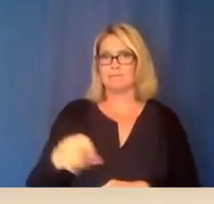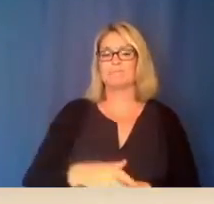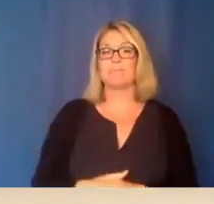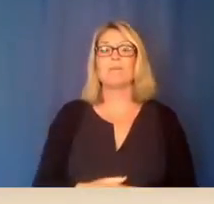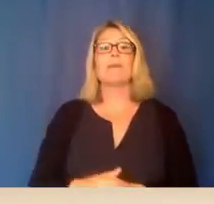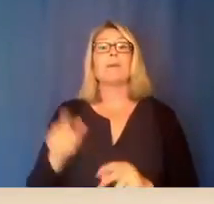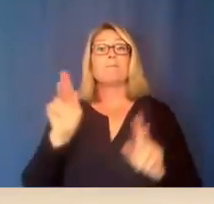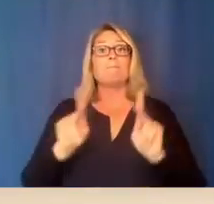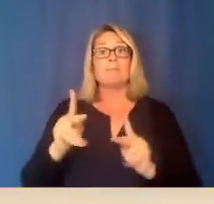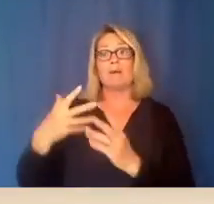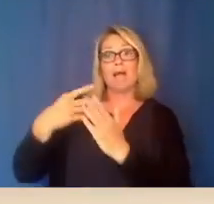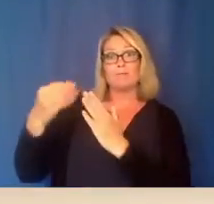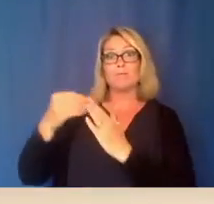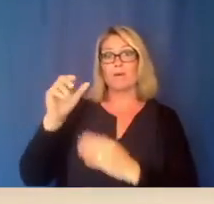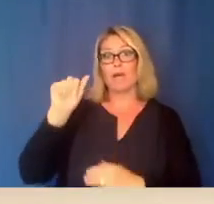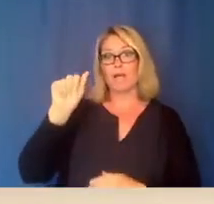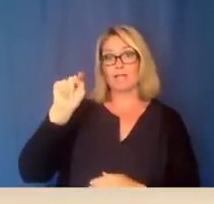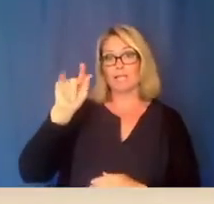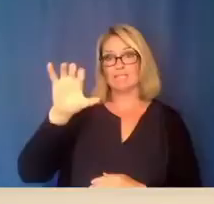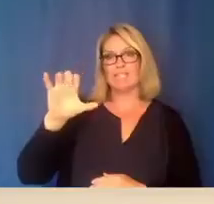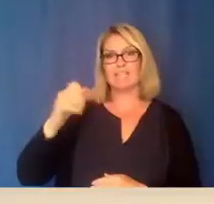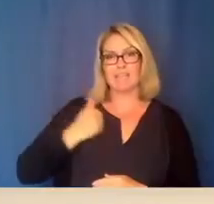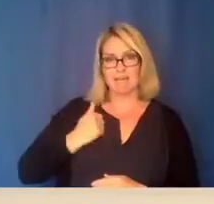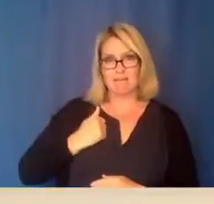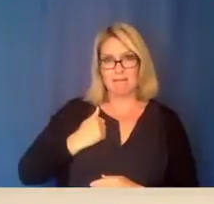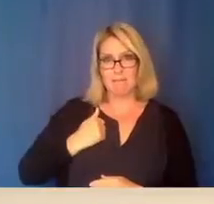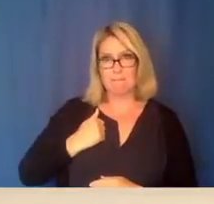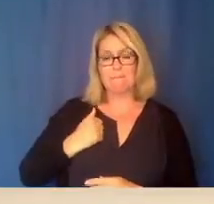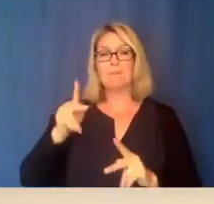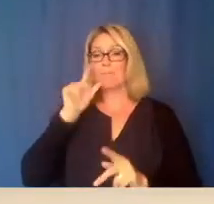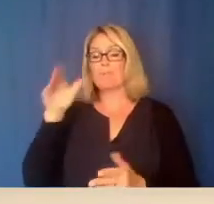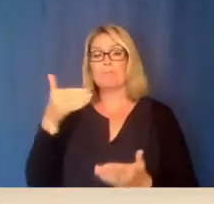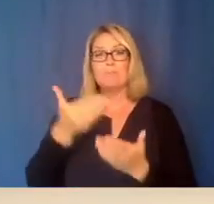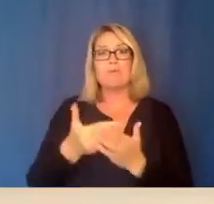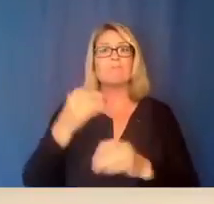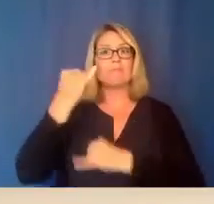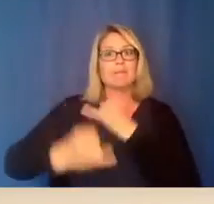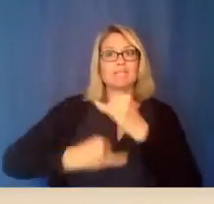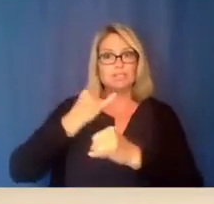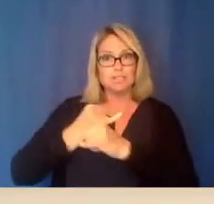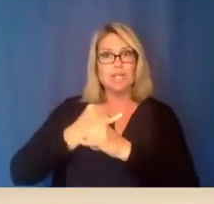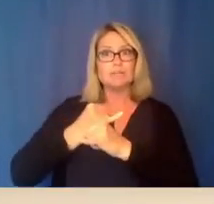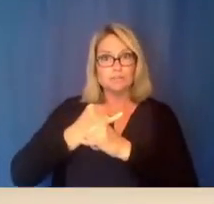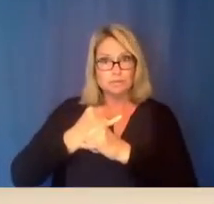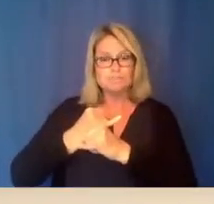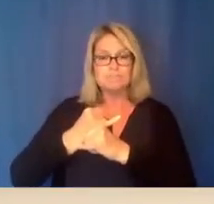from outside Atlantic Canada, and people arriving from international destinations.